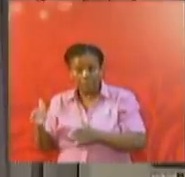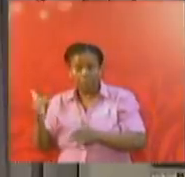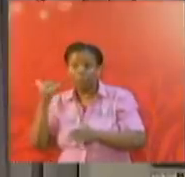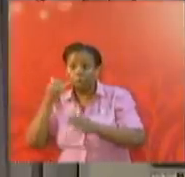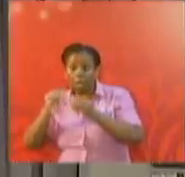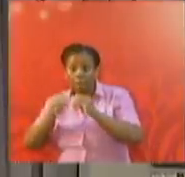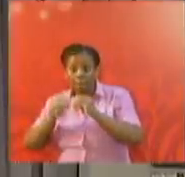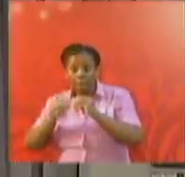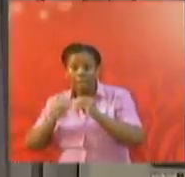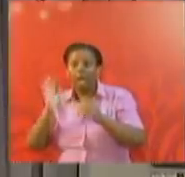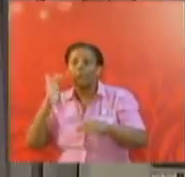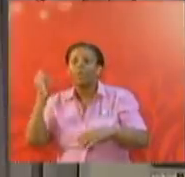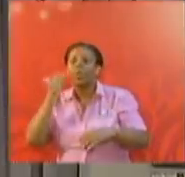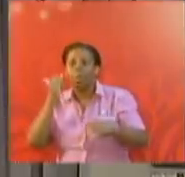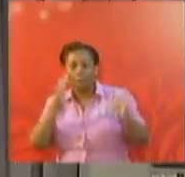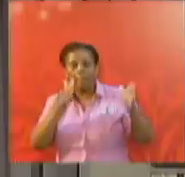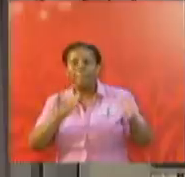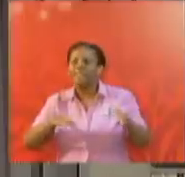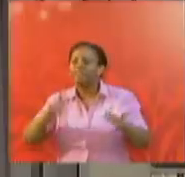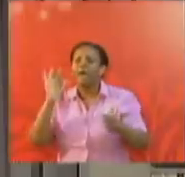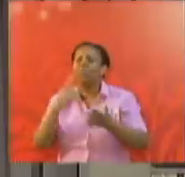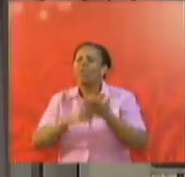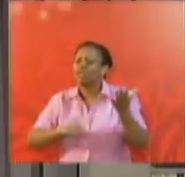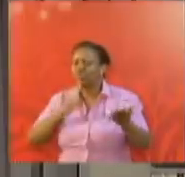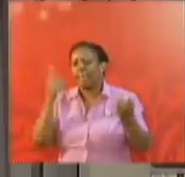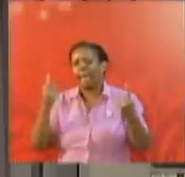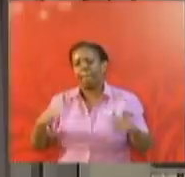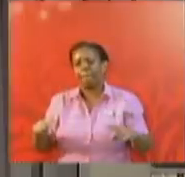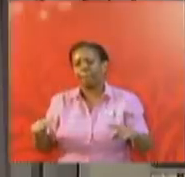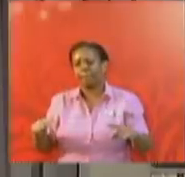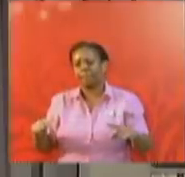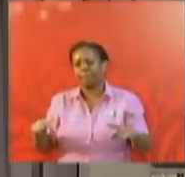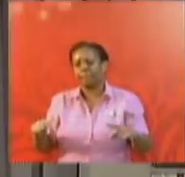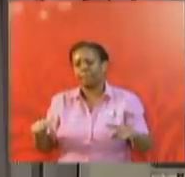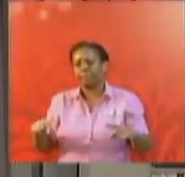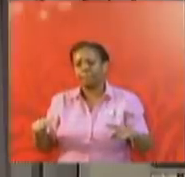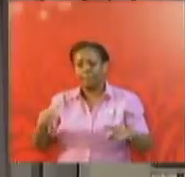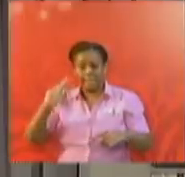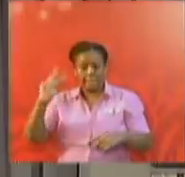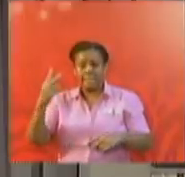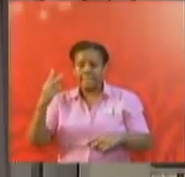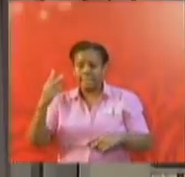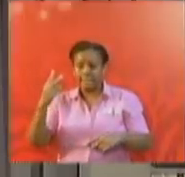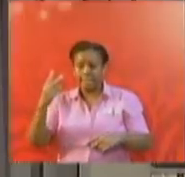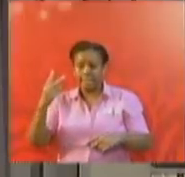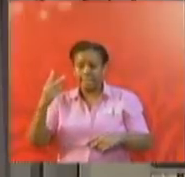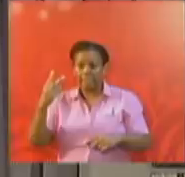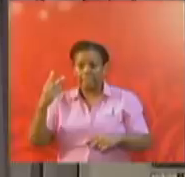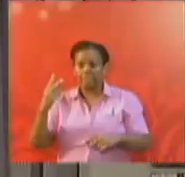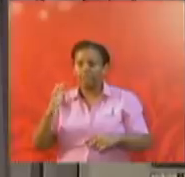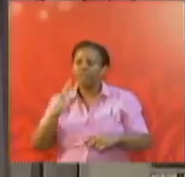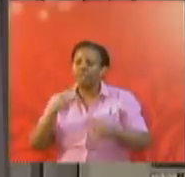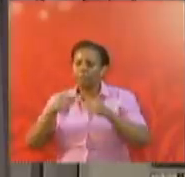touch and unearth the facts and try to assist them. Two, you asked me about opposition support.